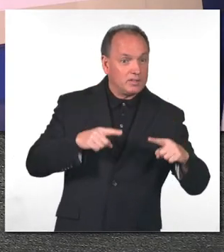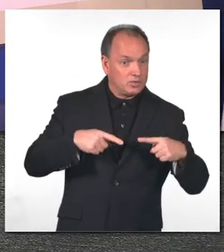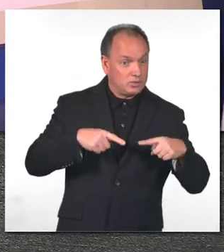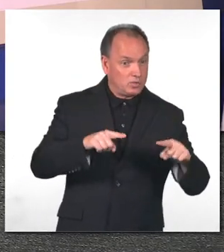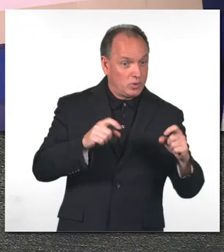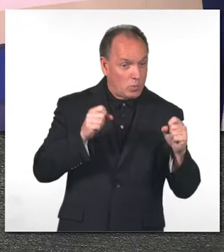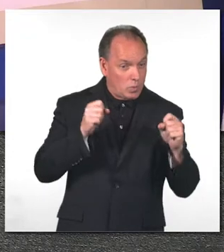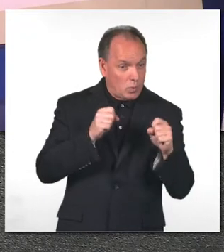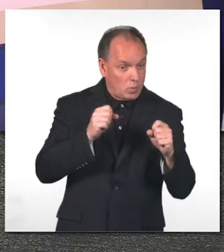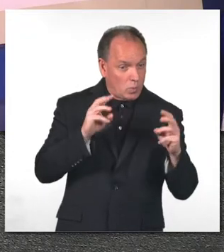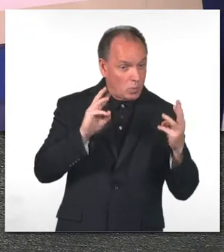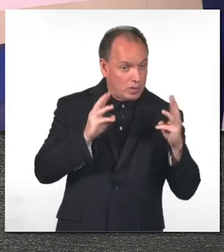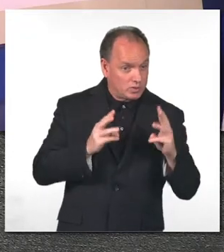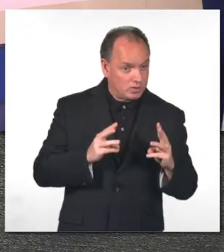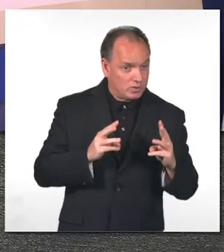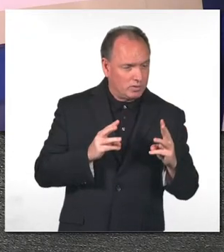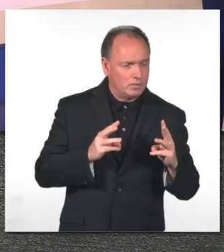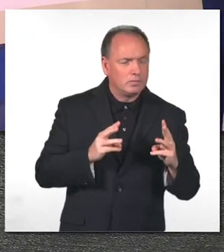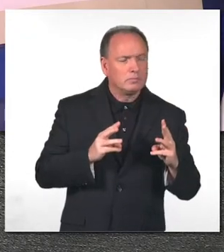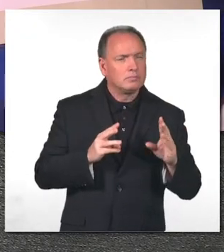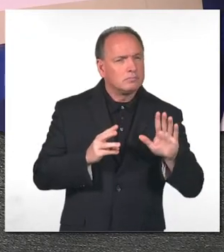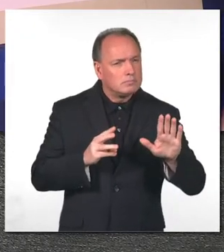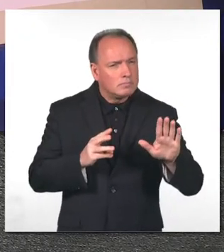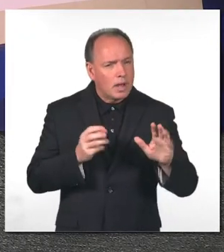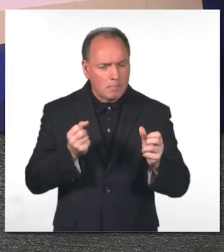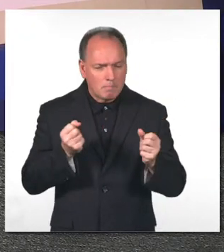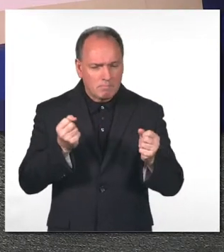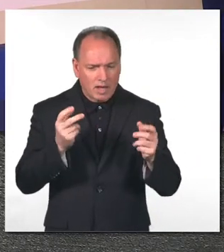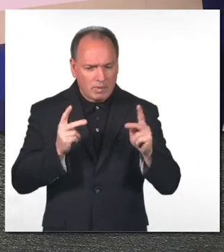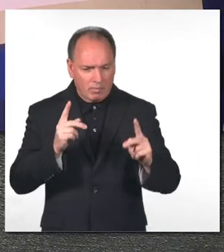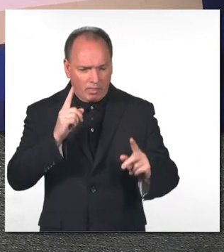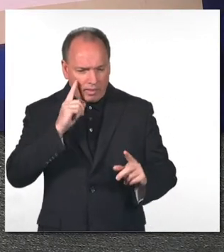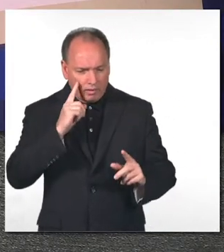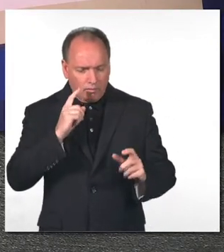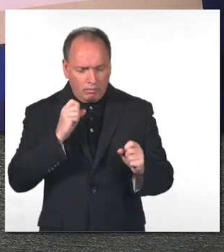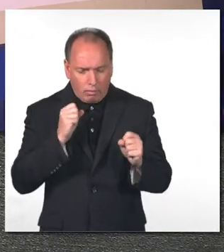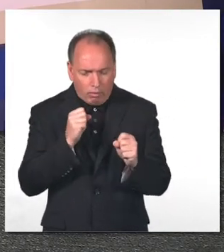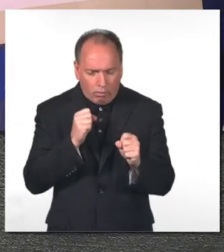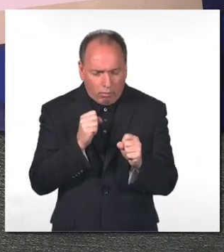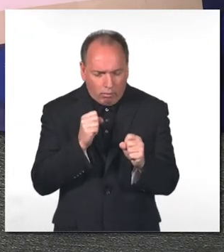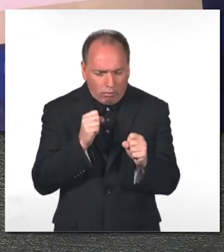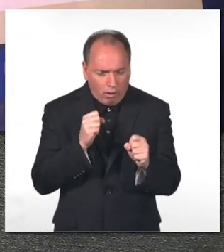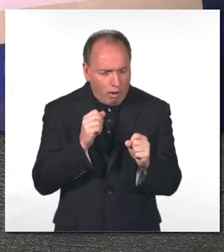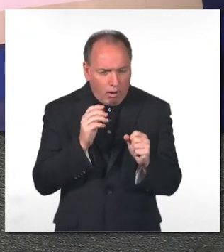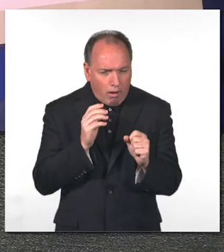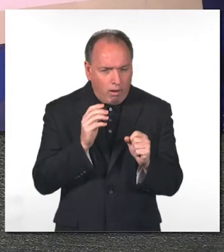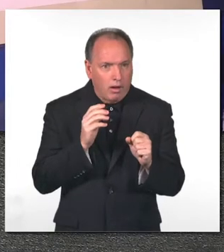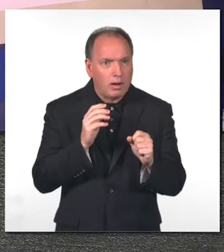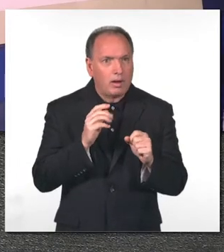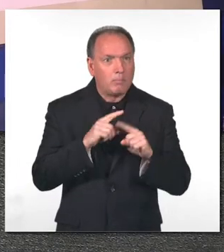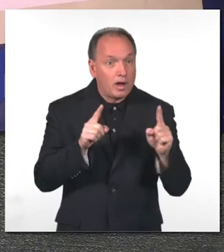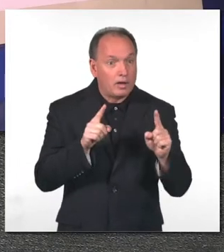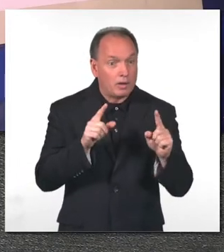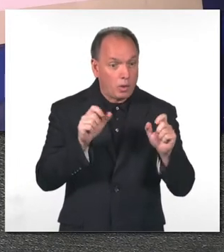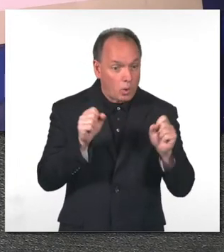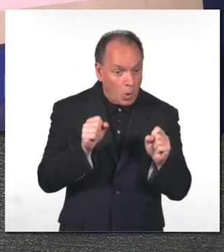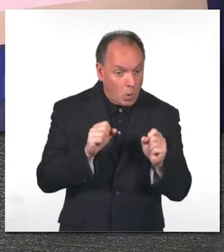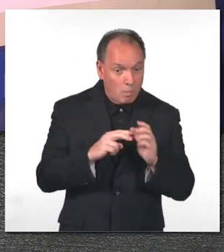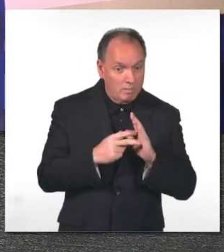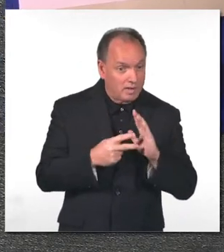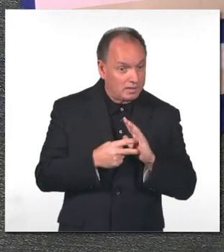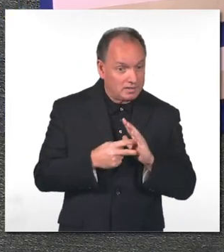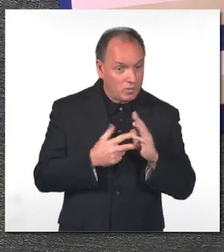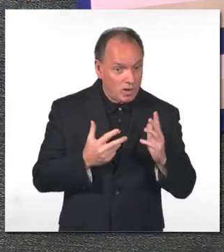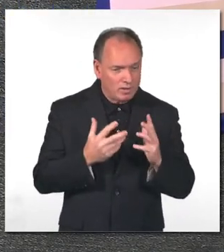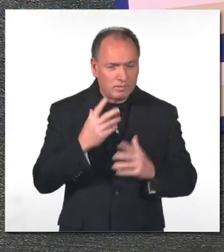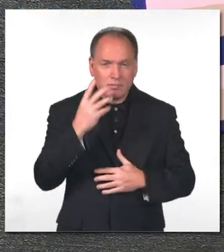Now a lot of people think winter or cold but with that cold comes something